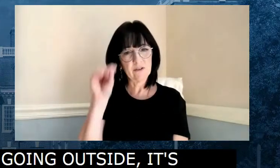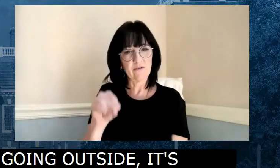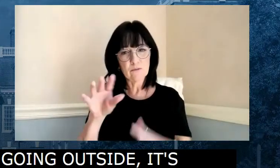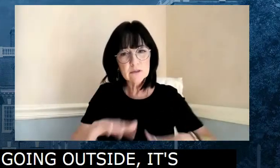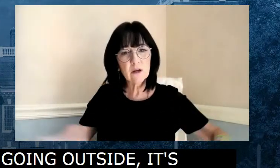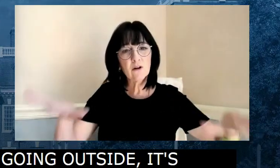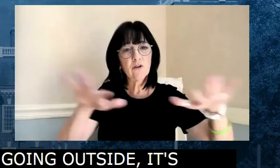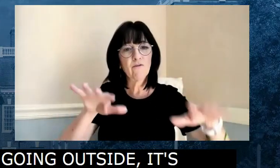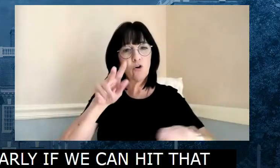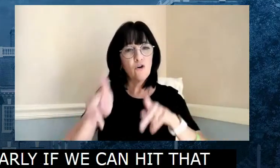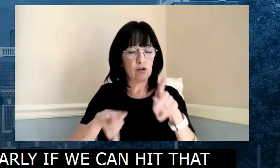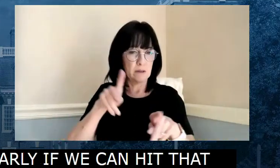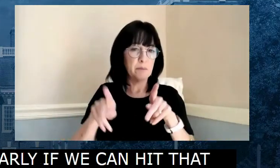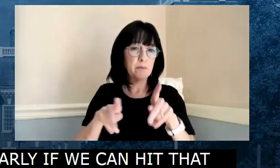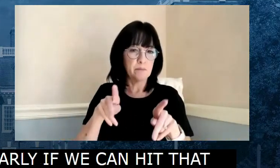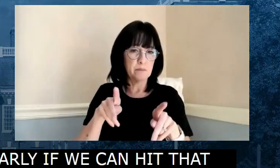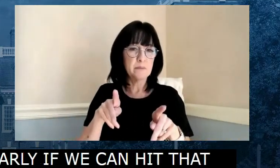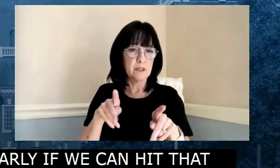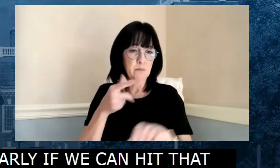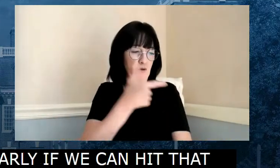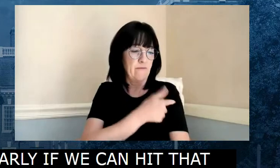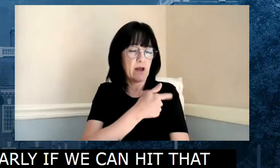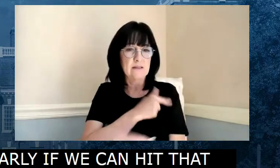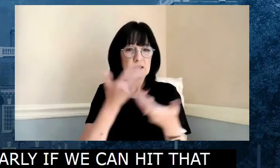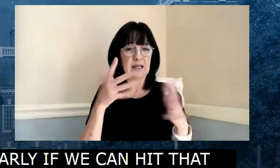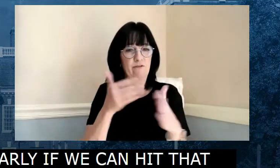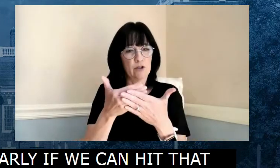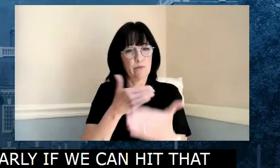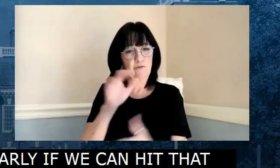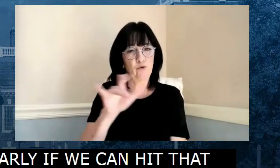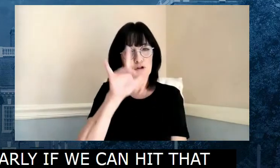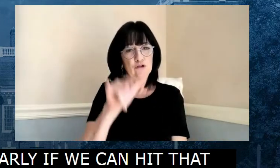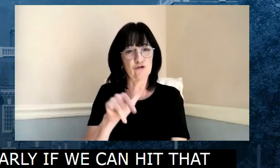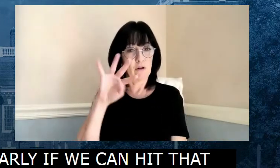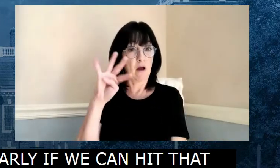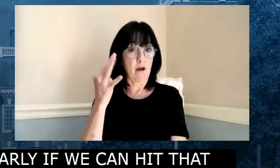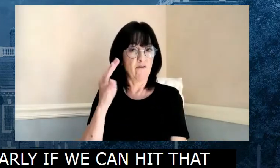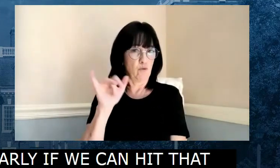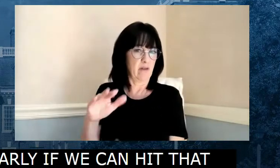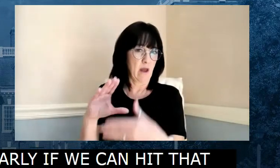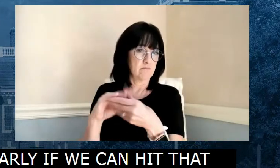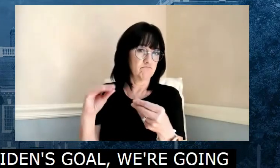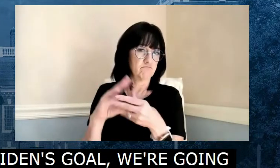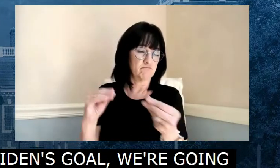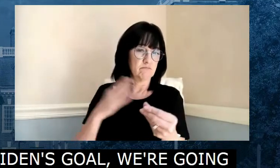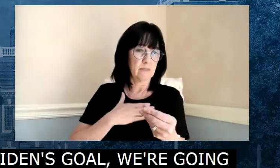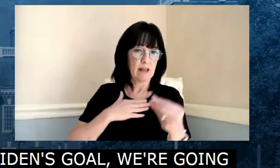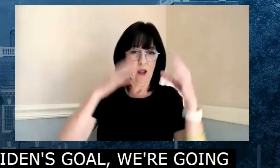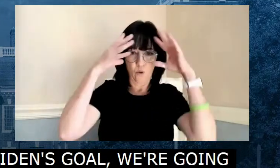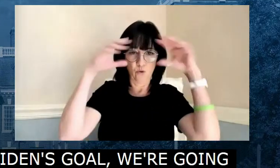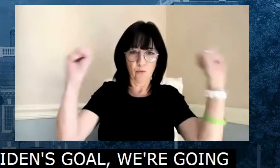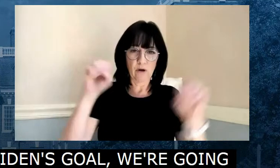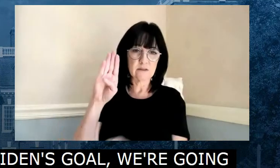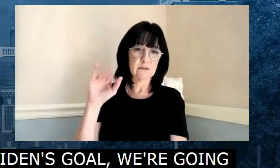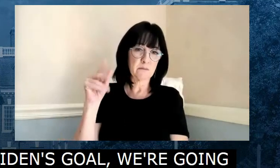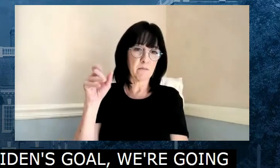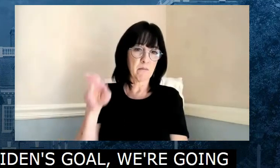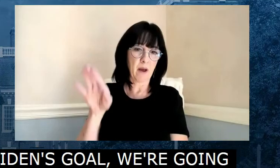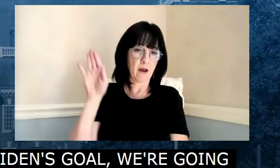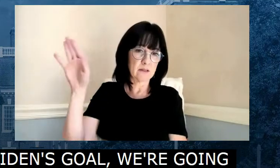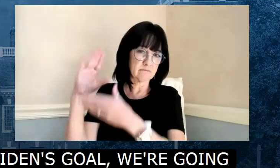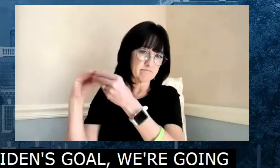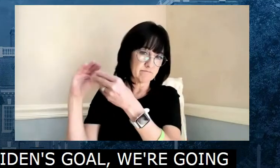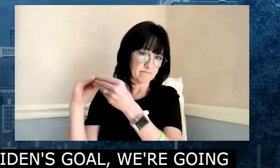4th, which was President Biden's goal. We're going to do our part here in Delaware to get there, but we need your help, particularly those that